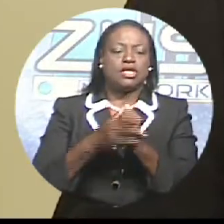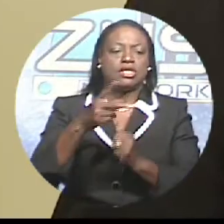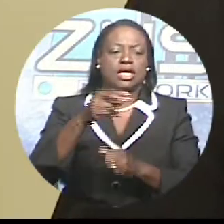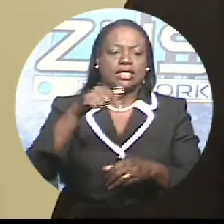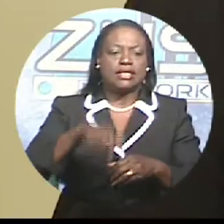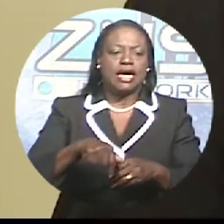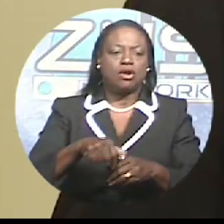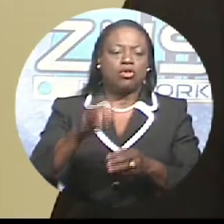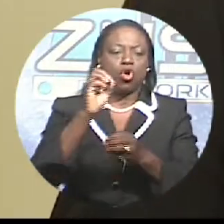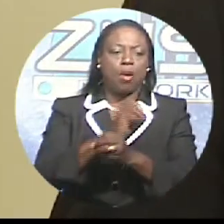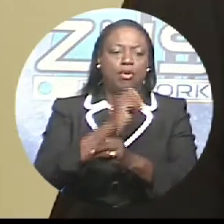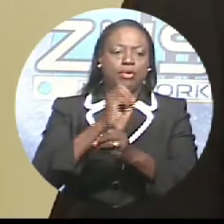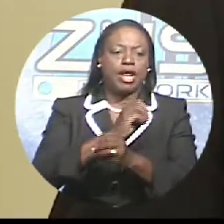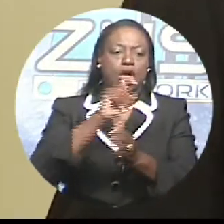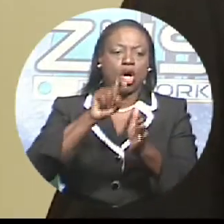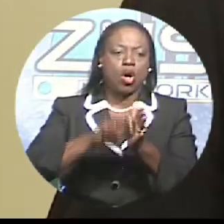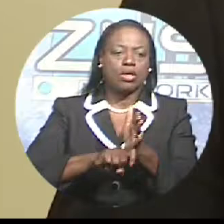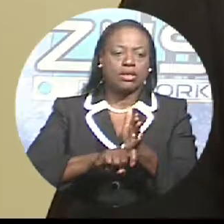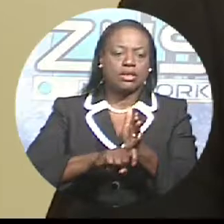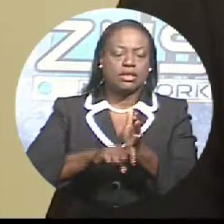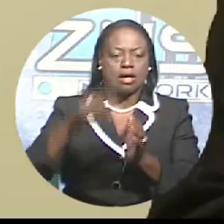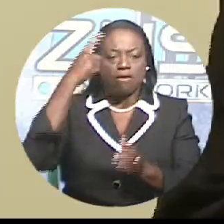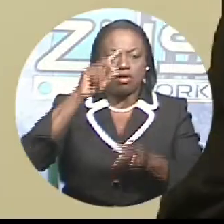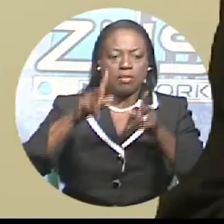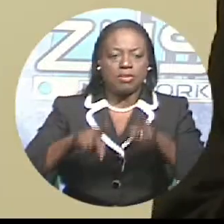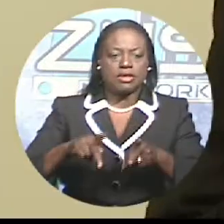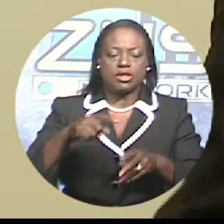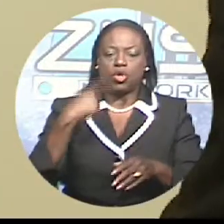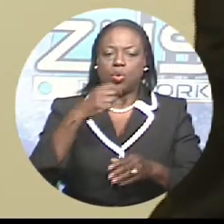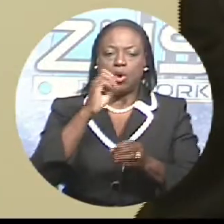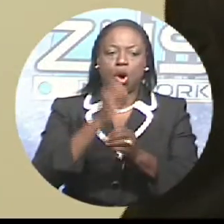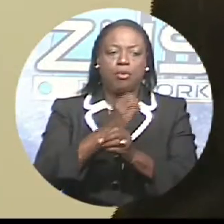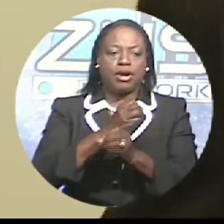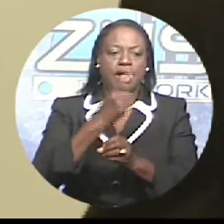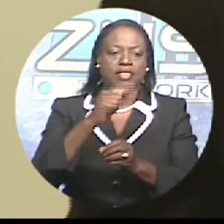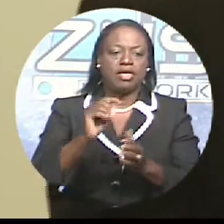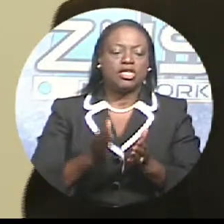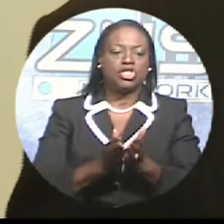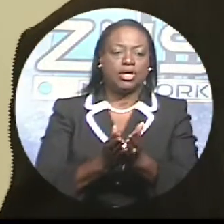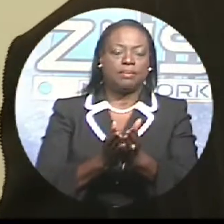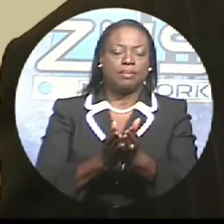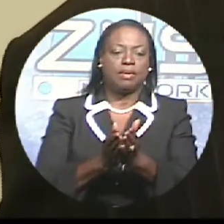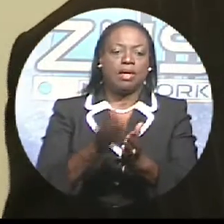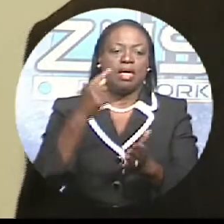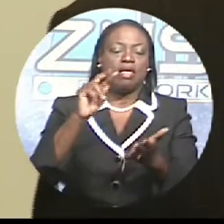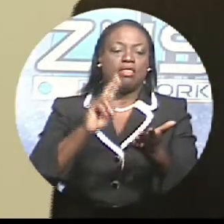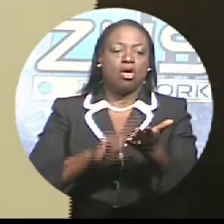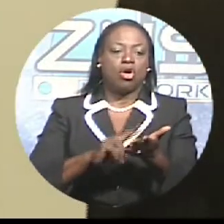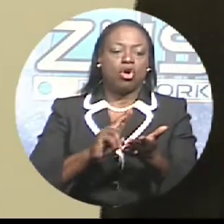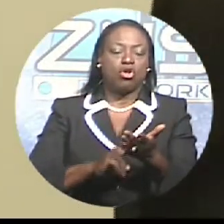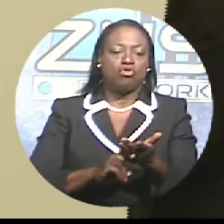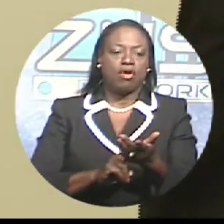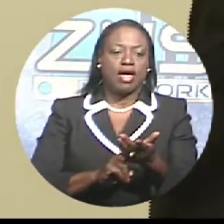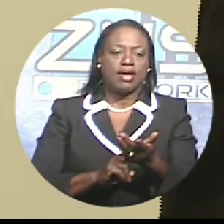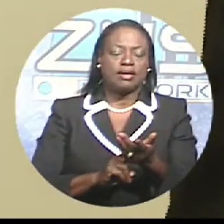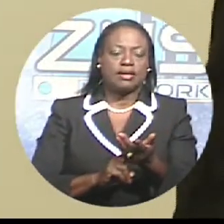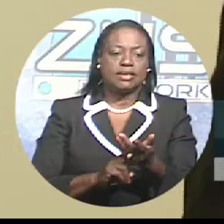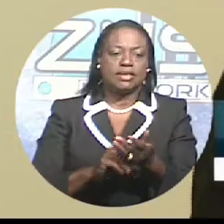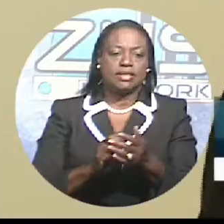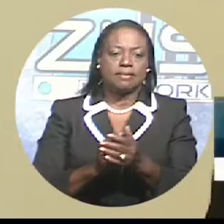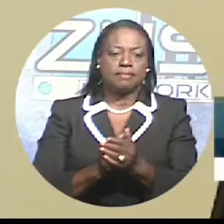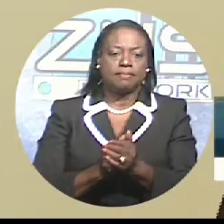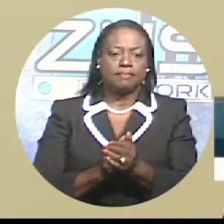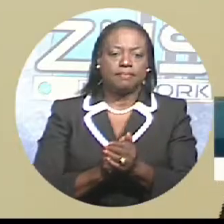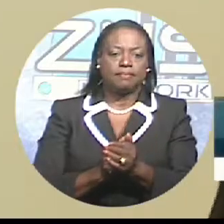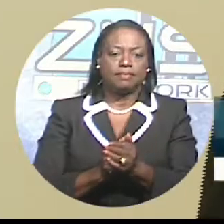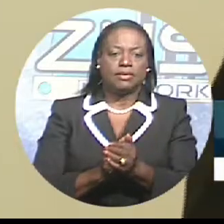training for those persons who will operate the ship. With the contract with Damen and Van Oord